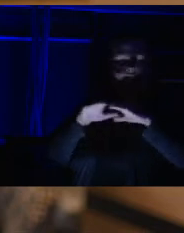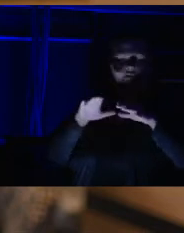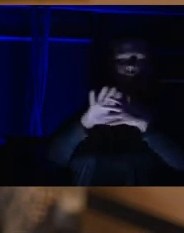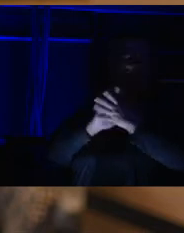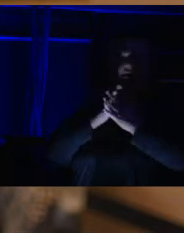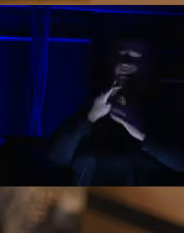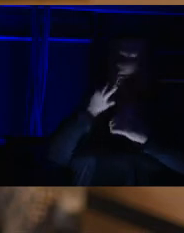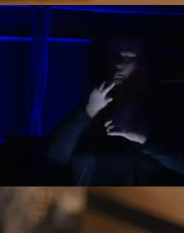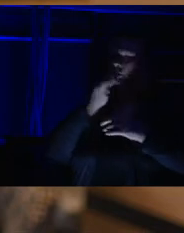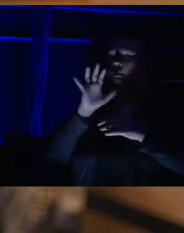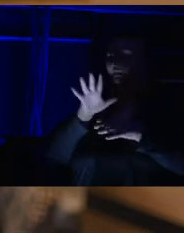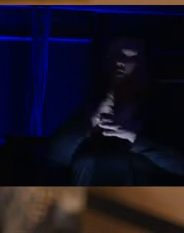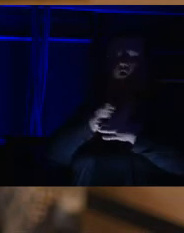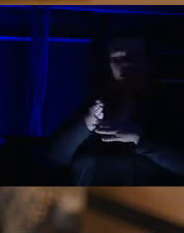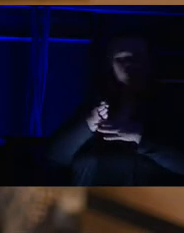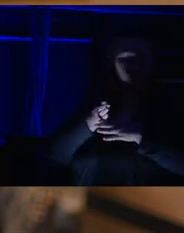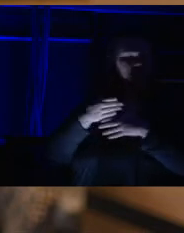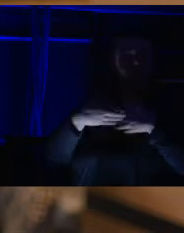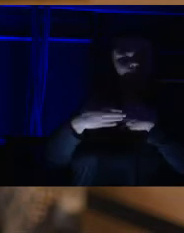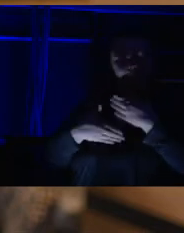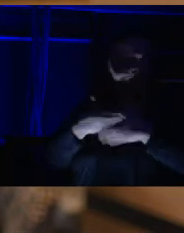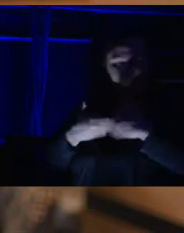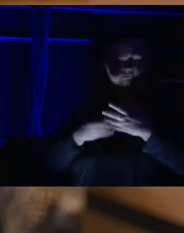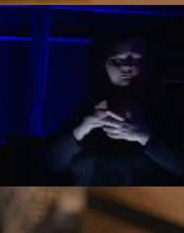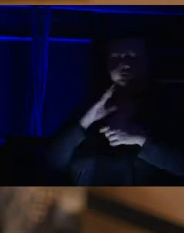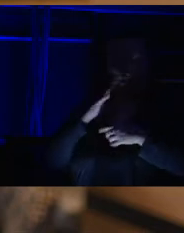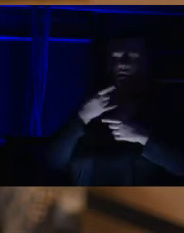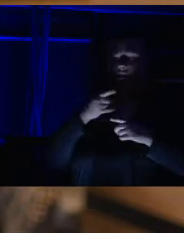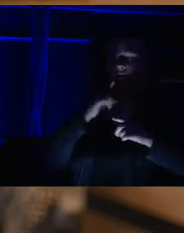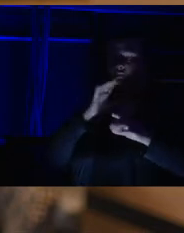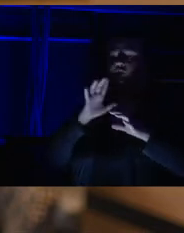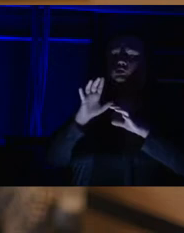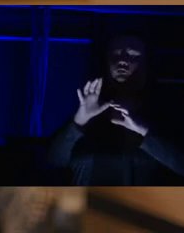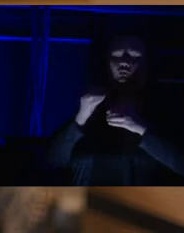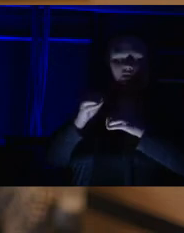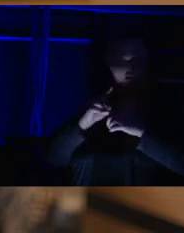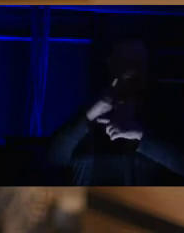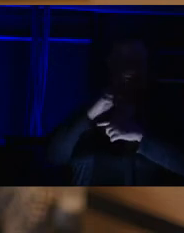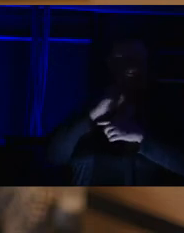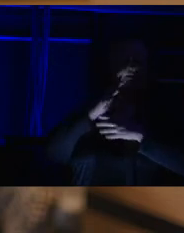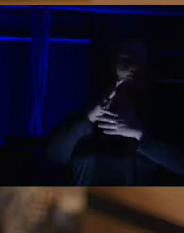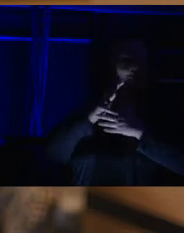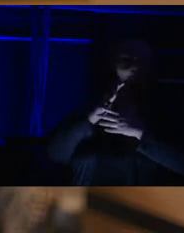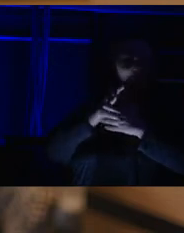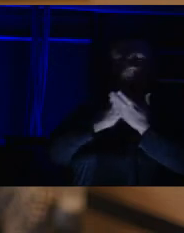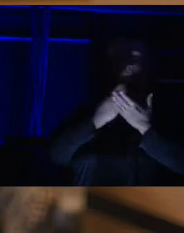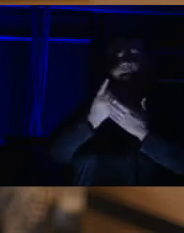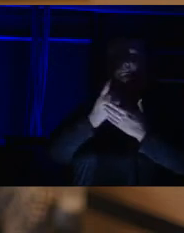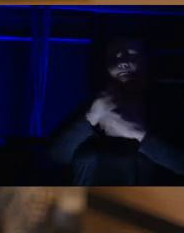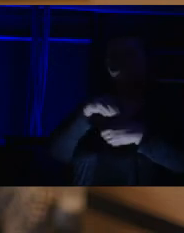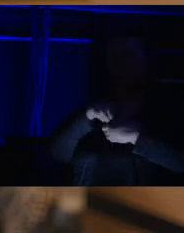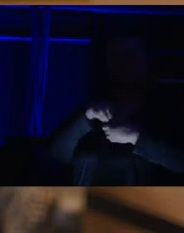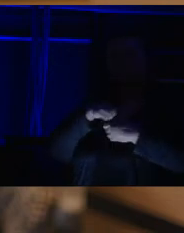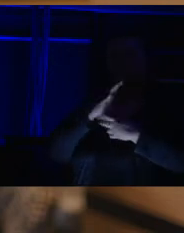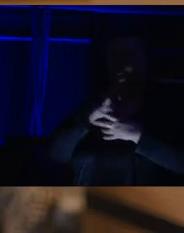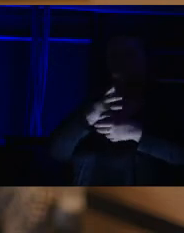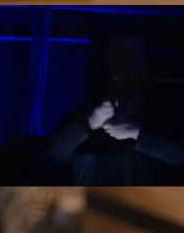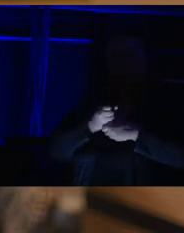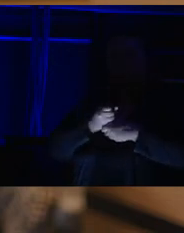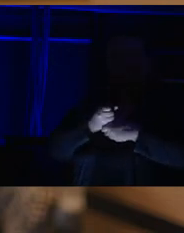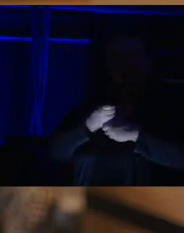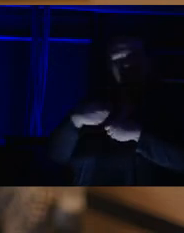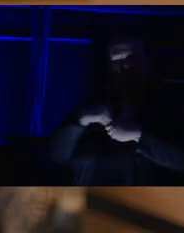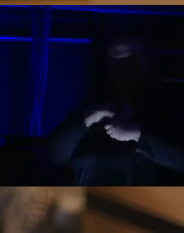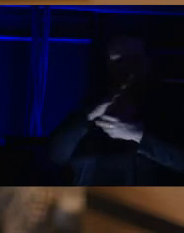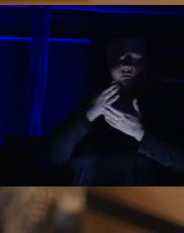fields. We go on to head complex organizations because someone saw something in us and entrusted us with